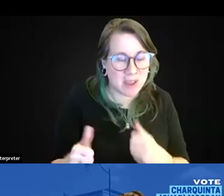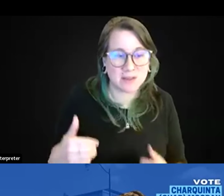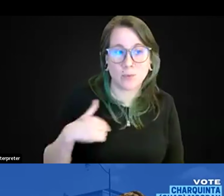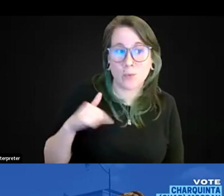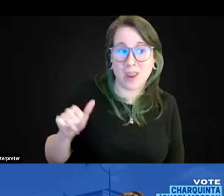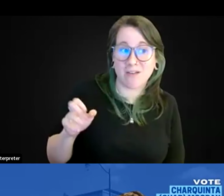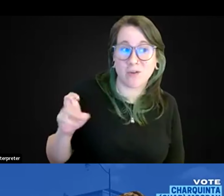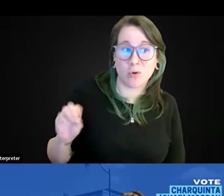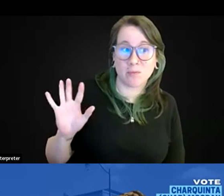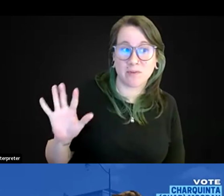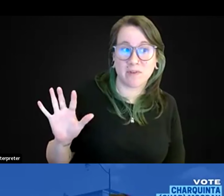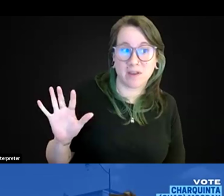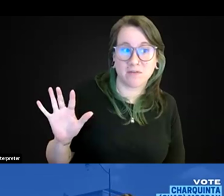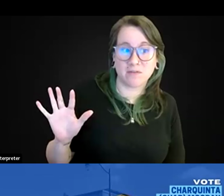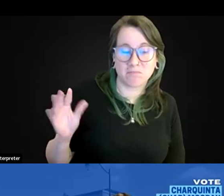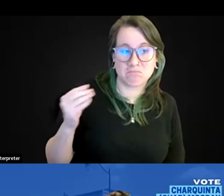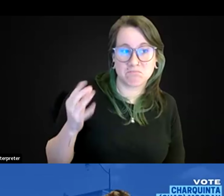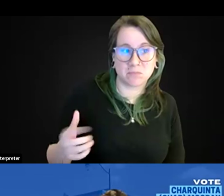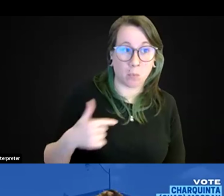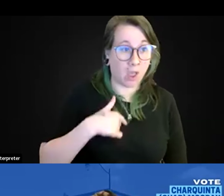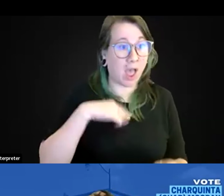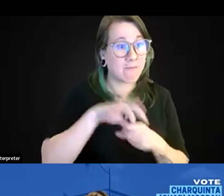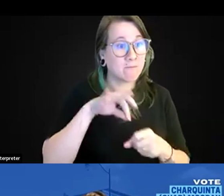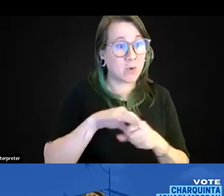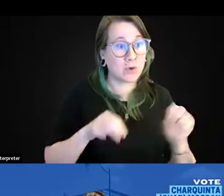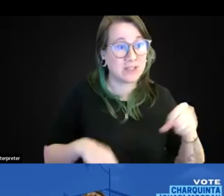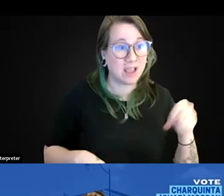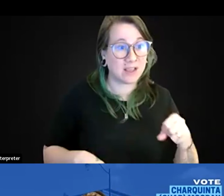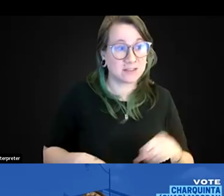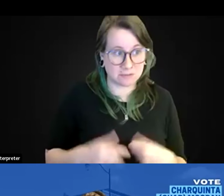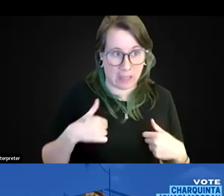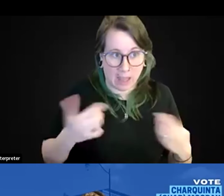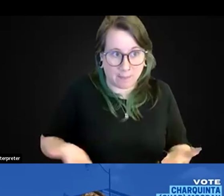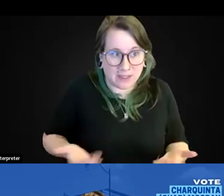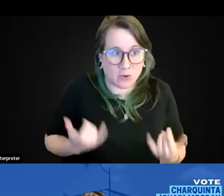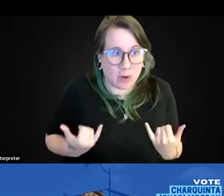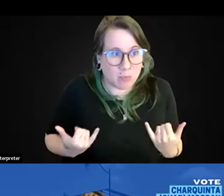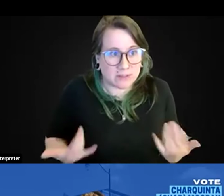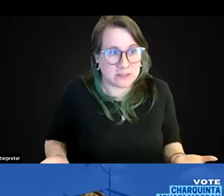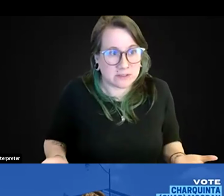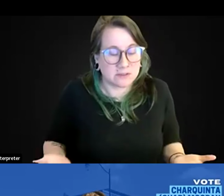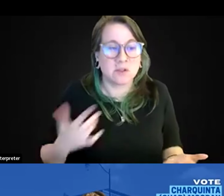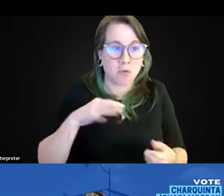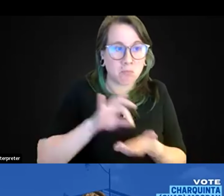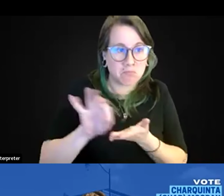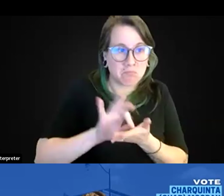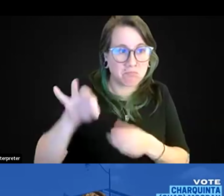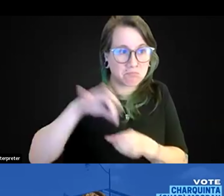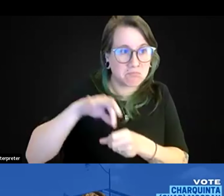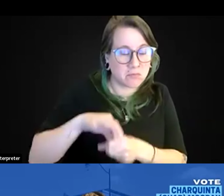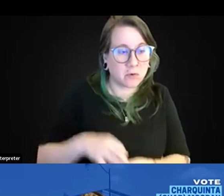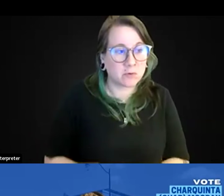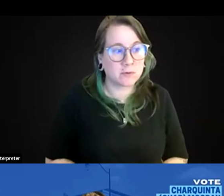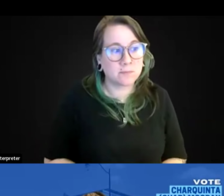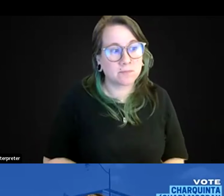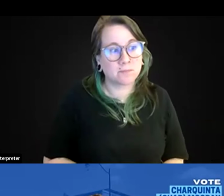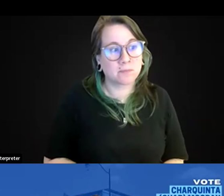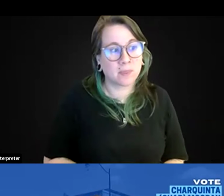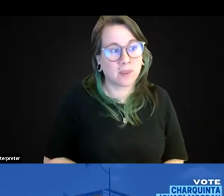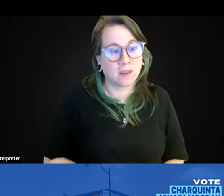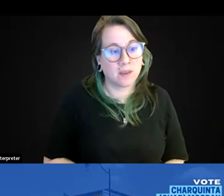5, Commissioner. Well, I'm saying I'm voting yes. And I'm here present. So my vote counts. If you know